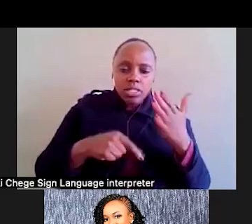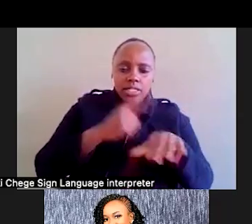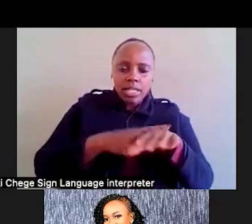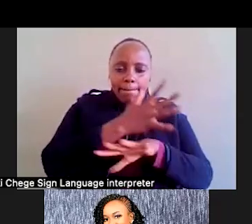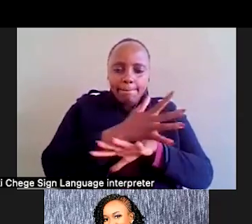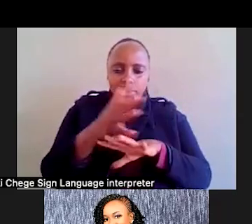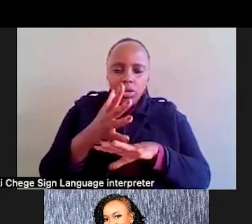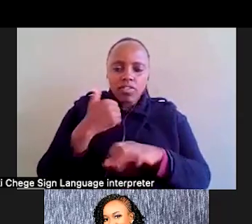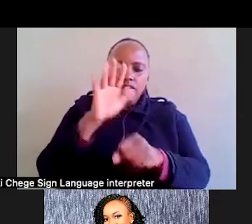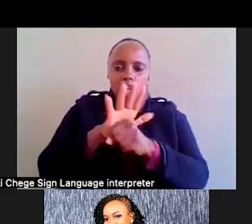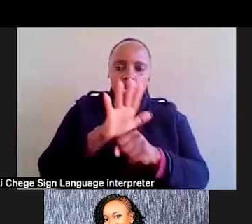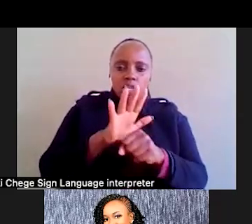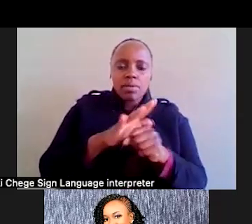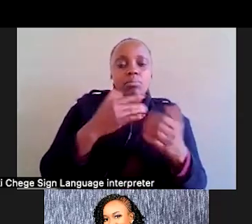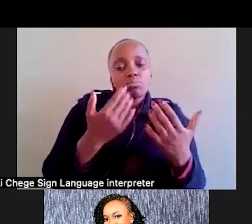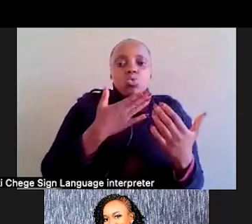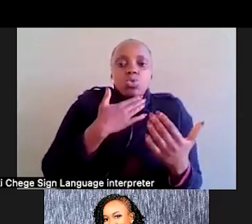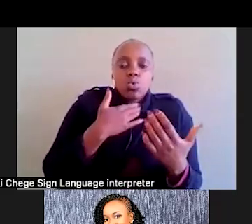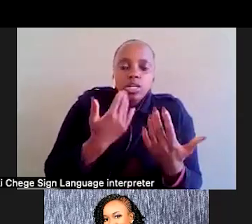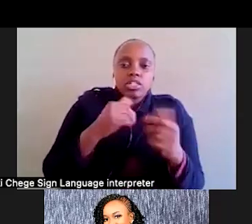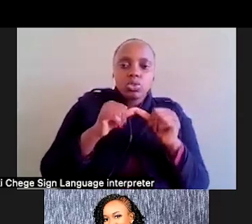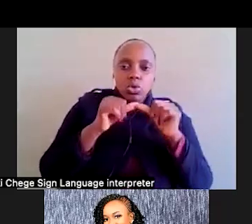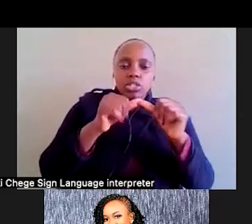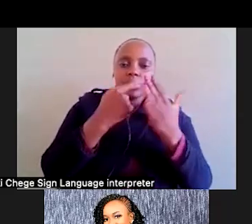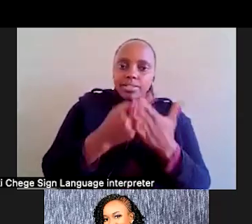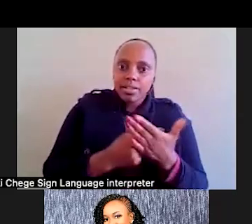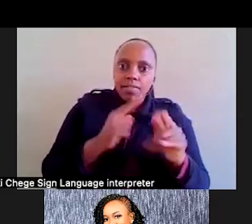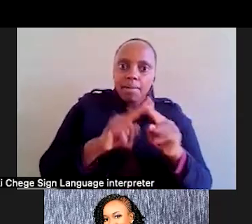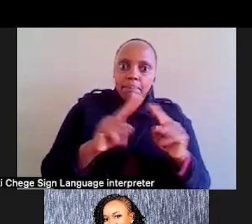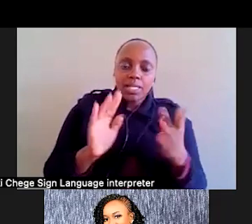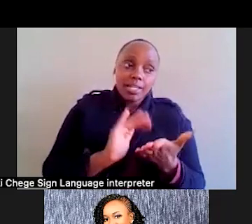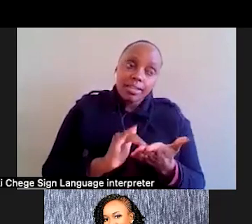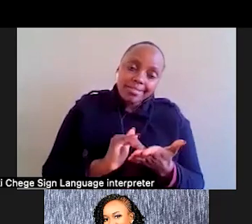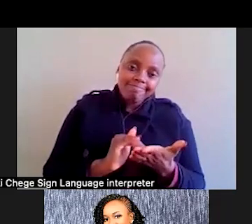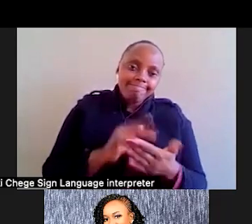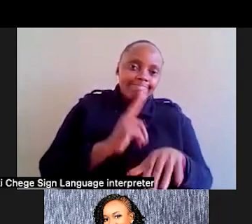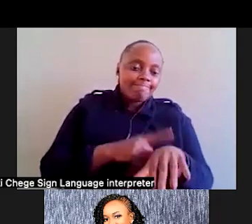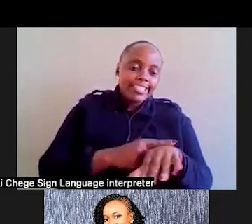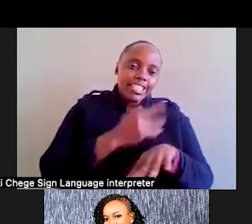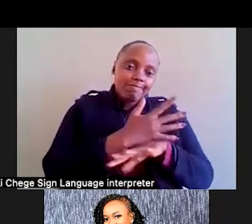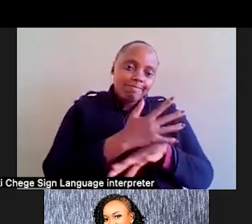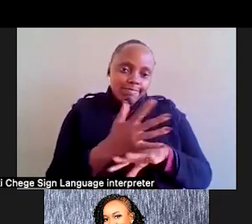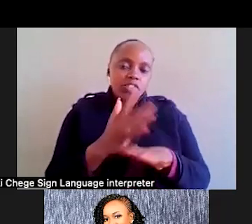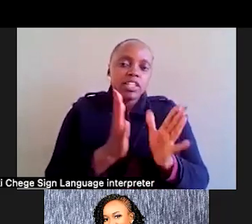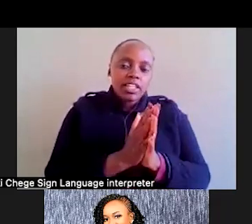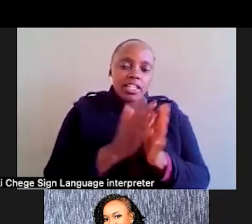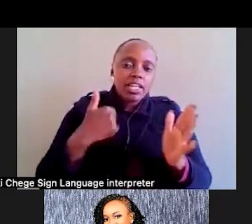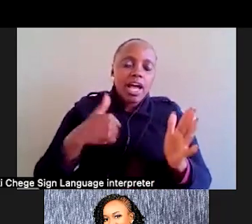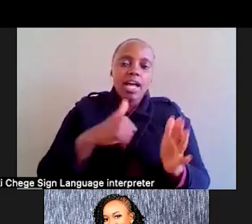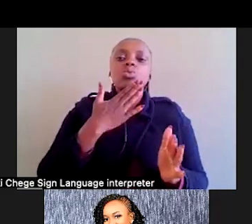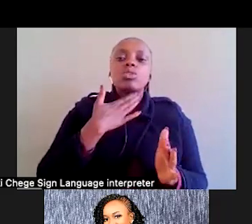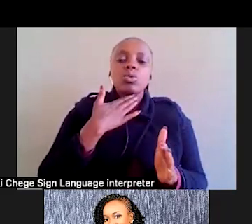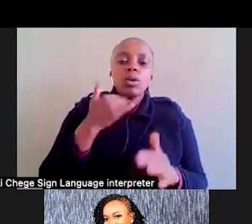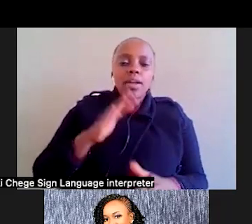There's so much that we would have wanted to continue on, but again, due to the interest of time and because we want